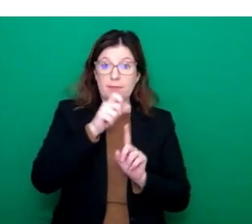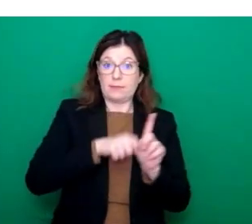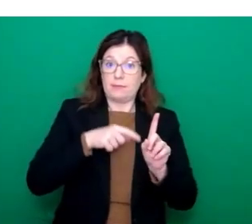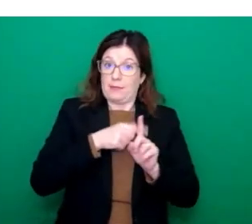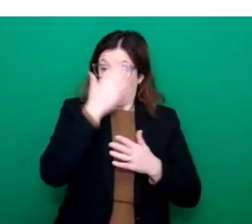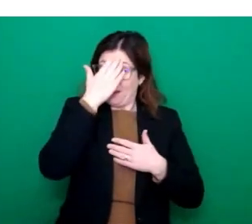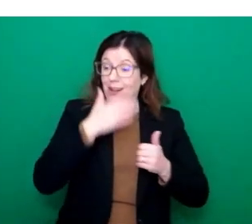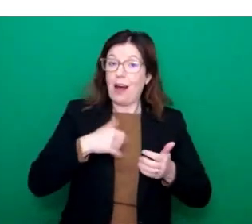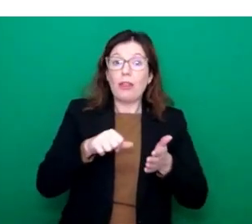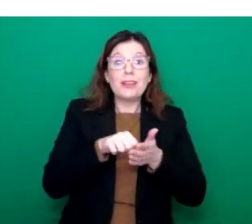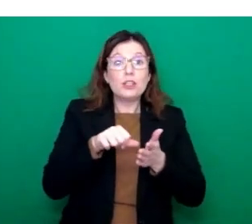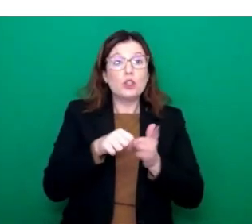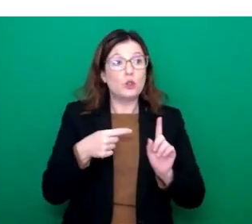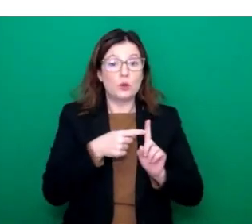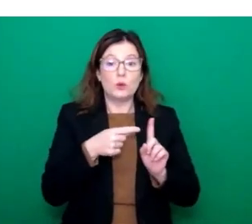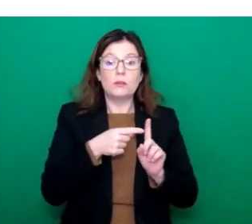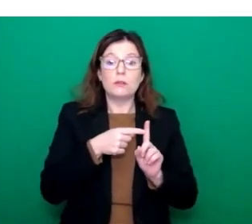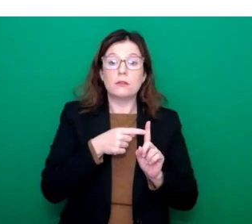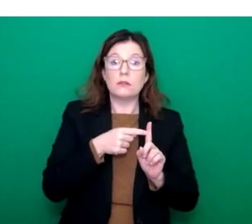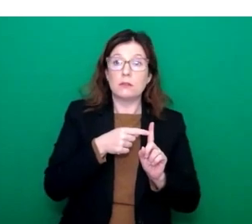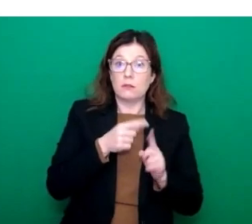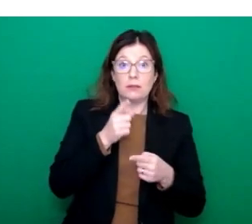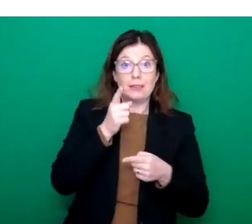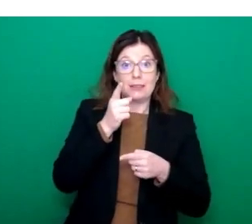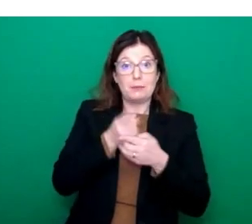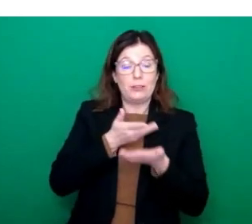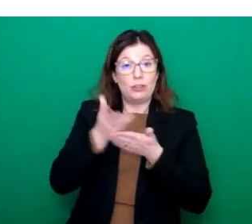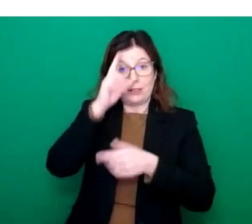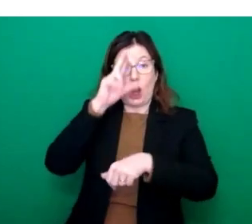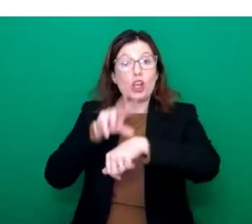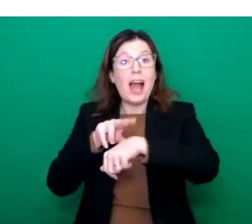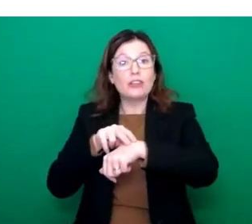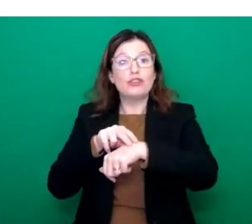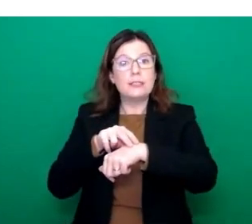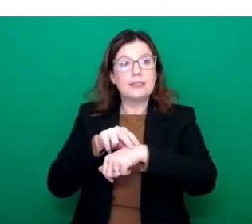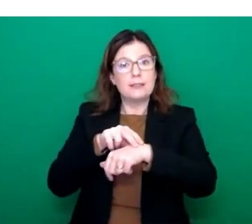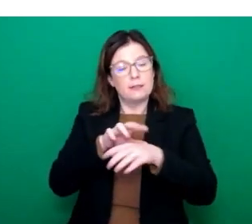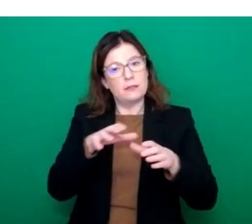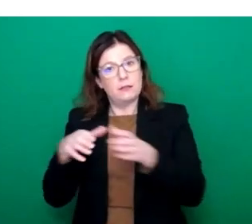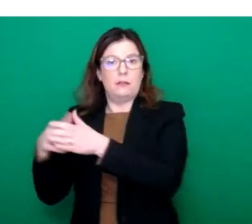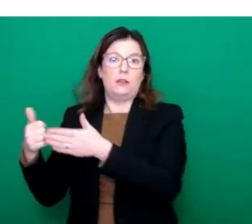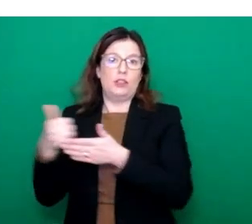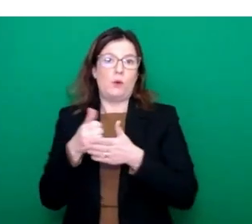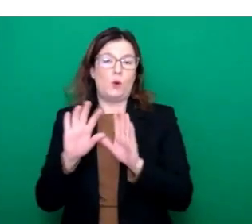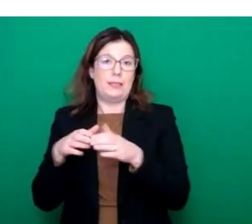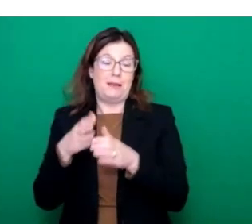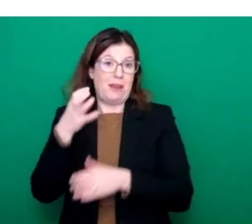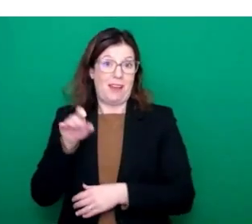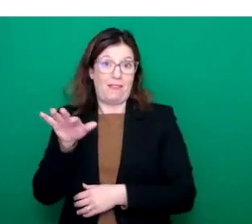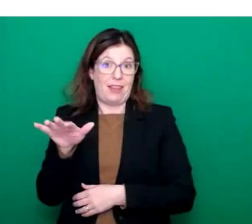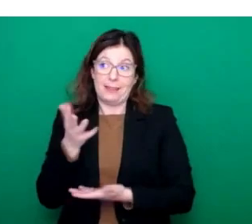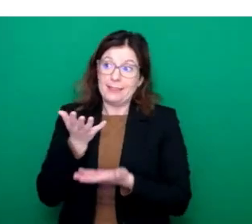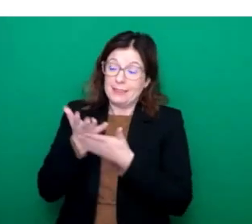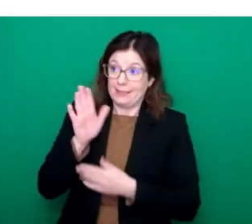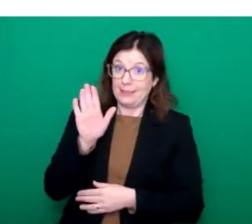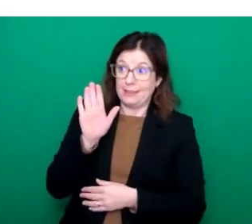then identify and speak to the psychiatric element, the support team within that hospital, to prepare people